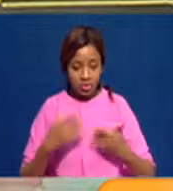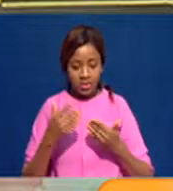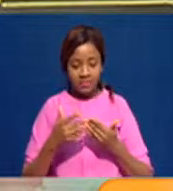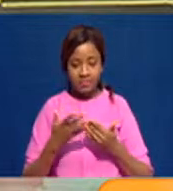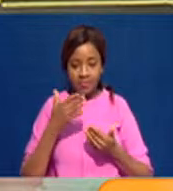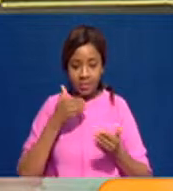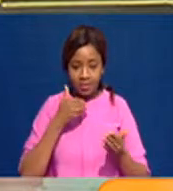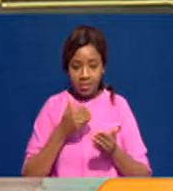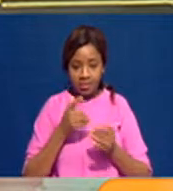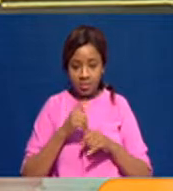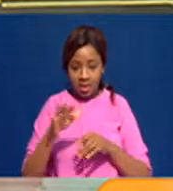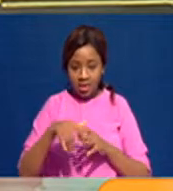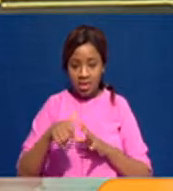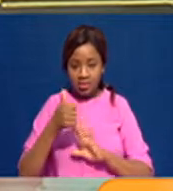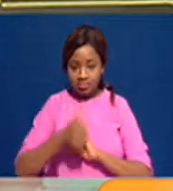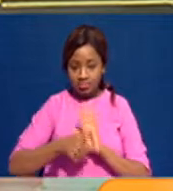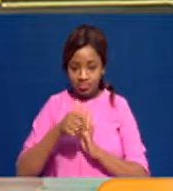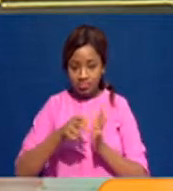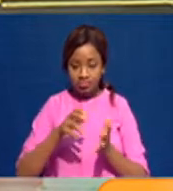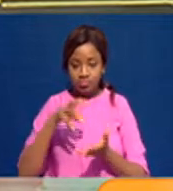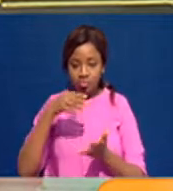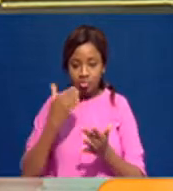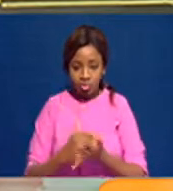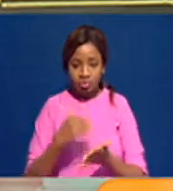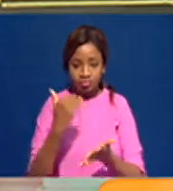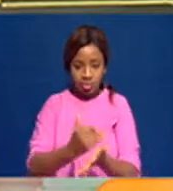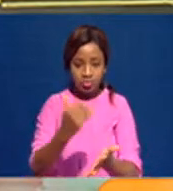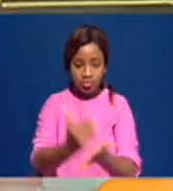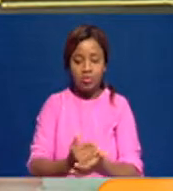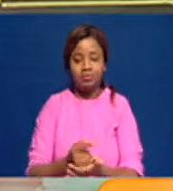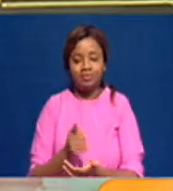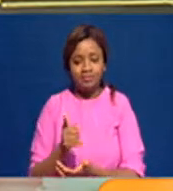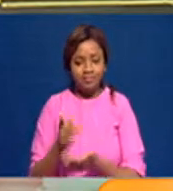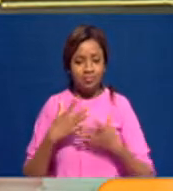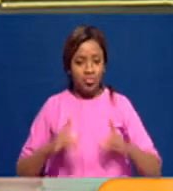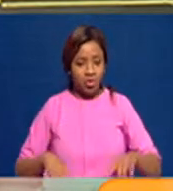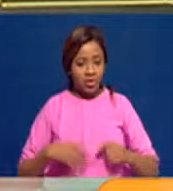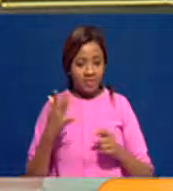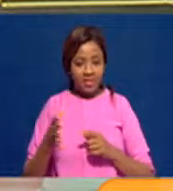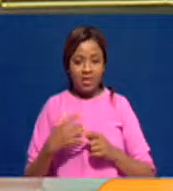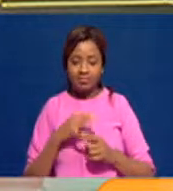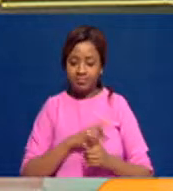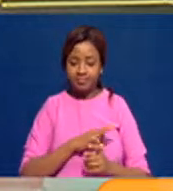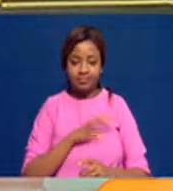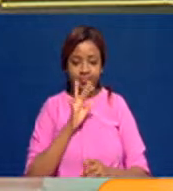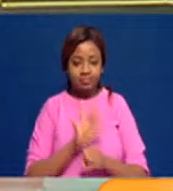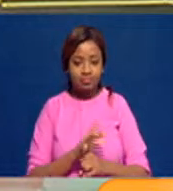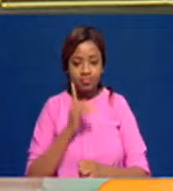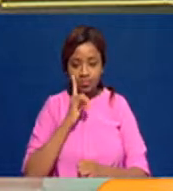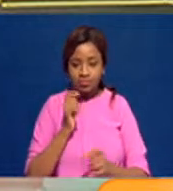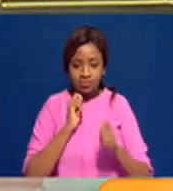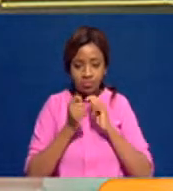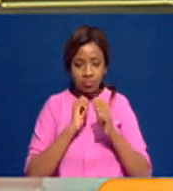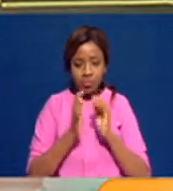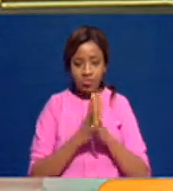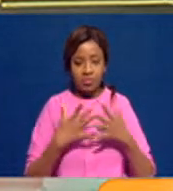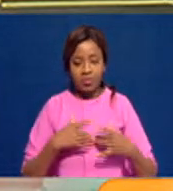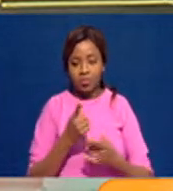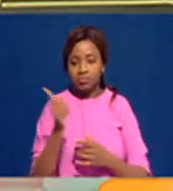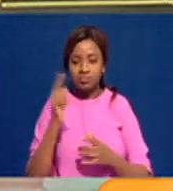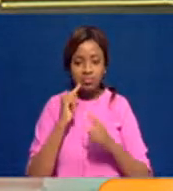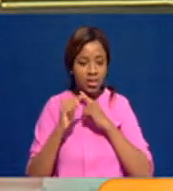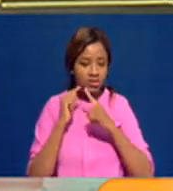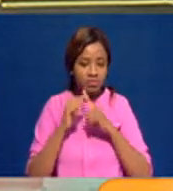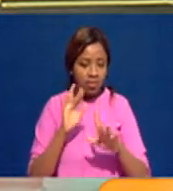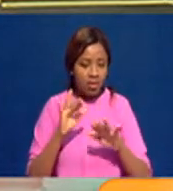benefit the most since its launch on the 31st of May 2017. Faizal Ahmed traveled along the corridor speaking to the residents on what their experience